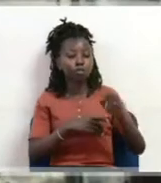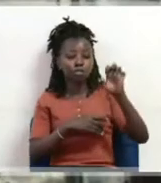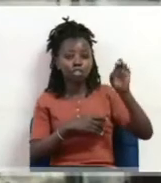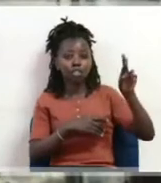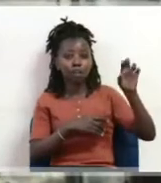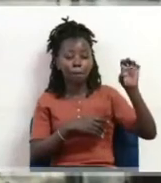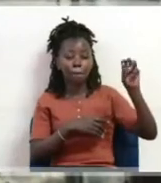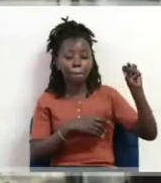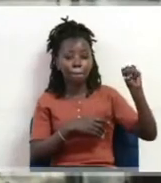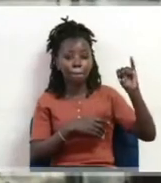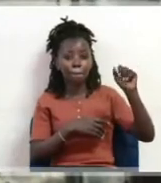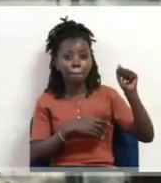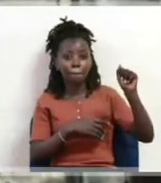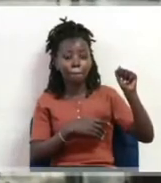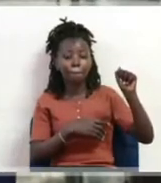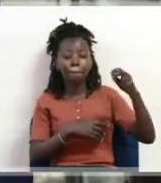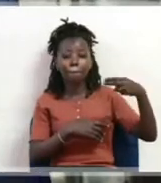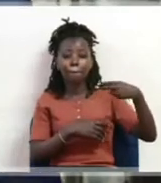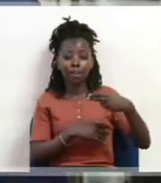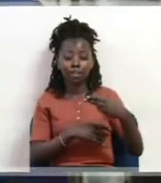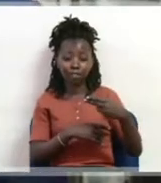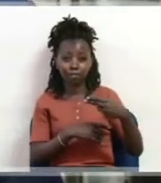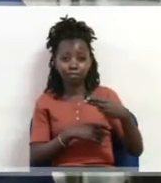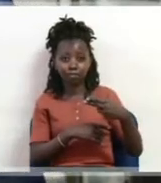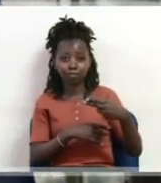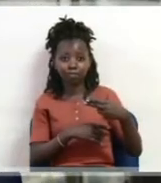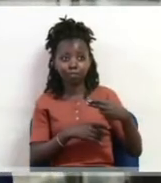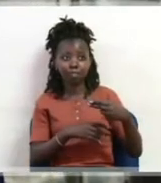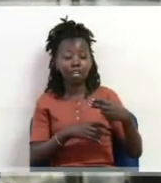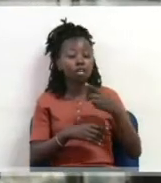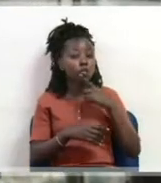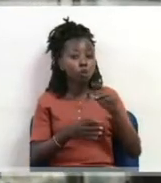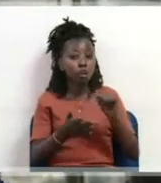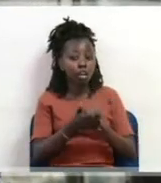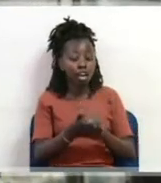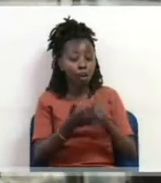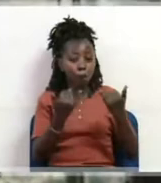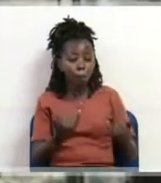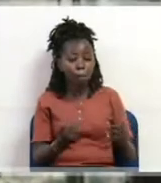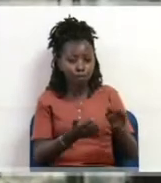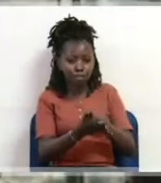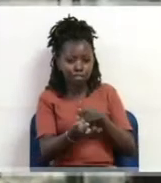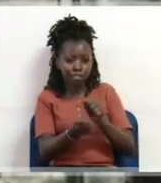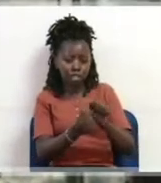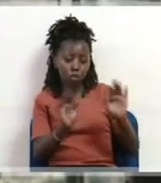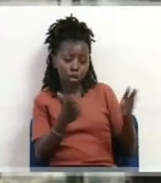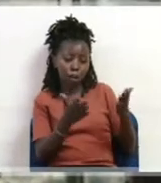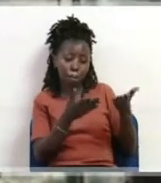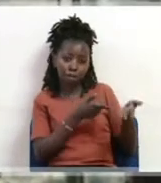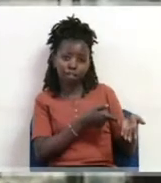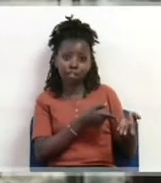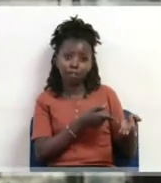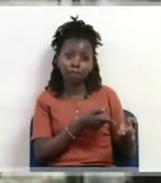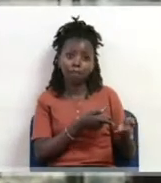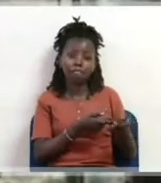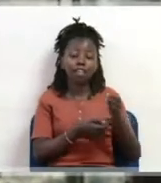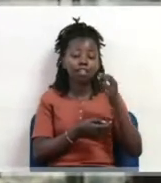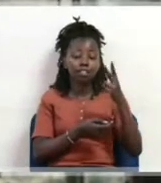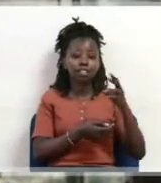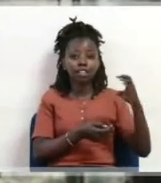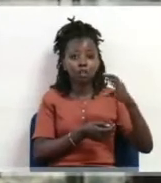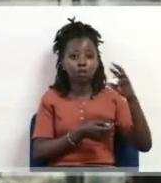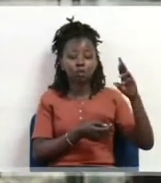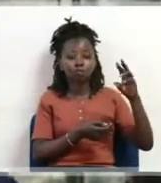In 2 Chronicles, that is 6:14 to 17, and 2 Chronicles 36, 19 to